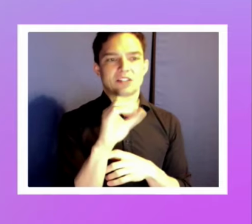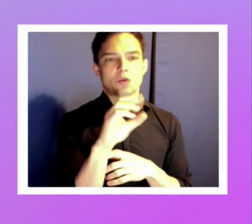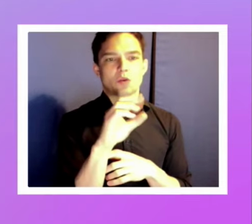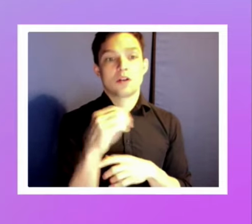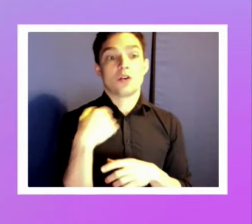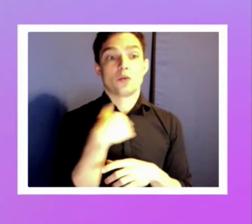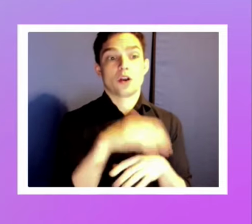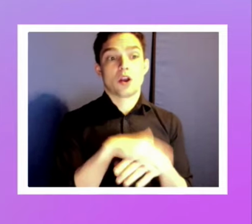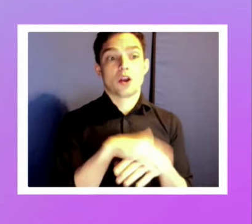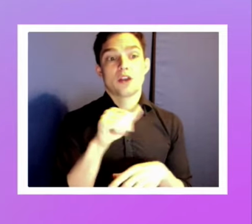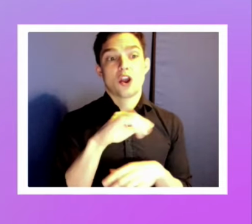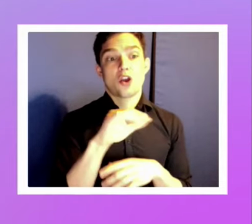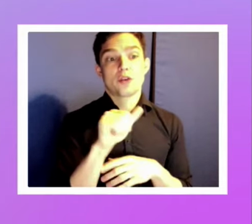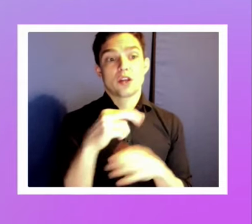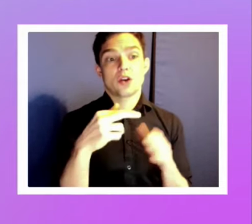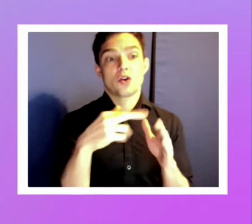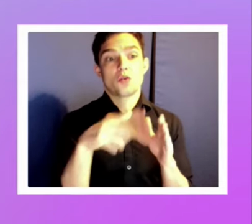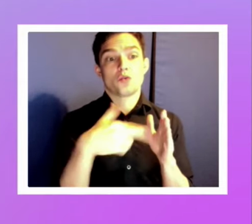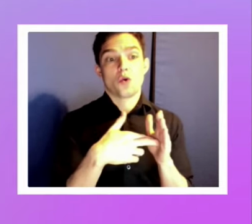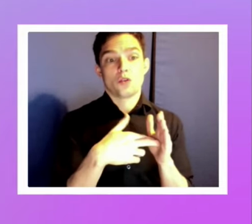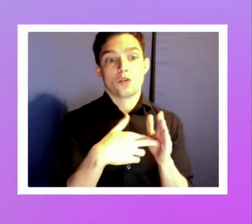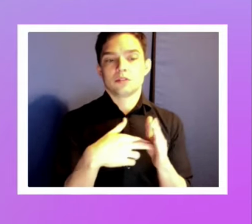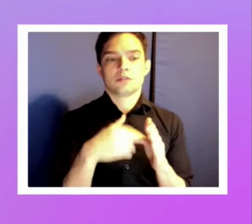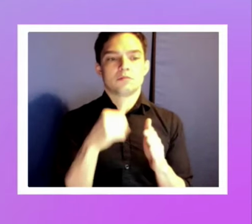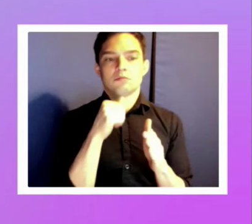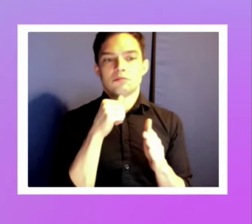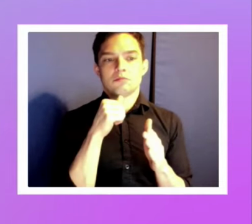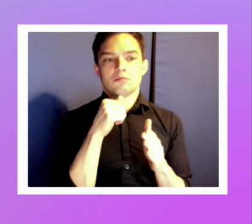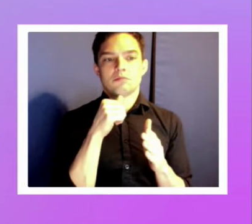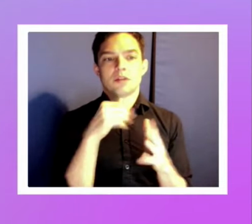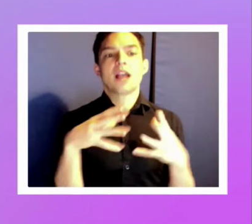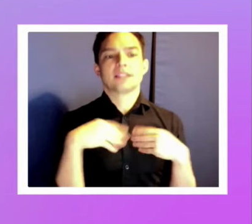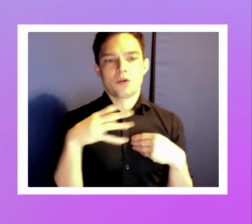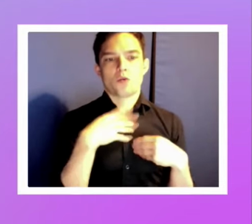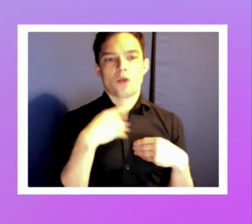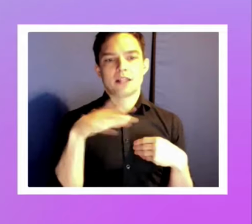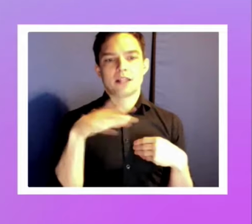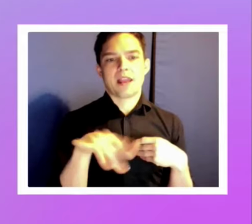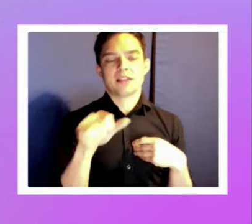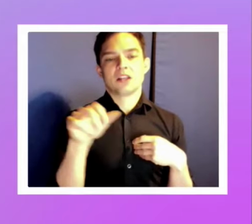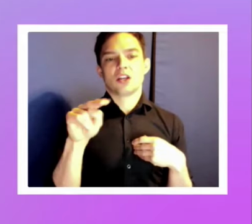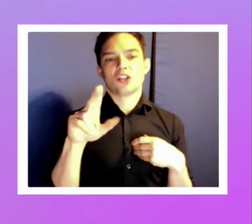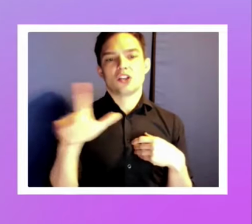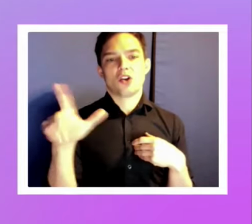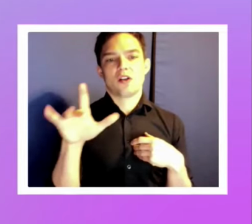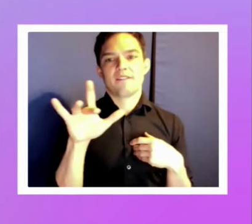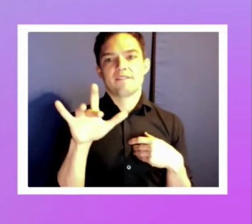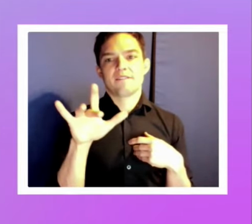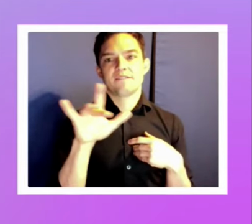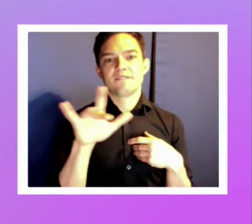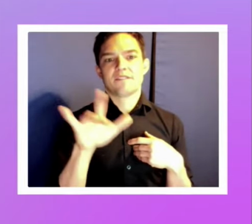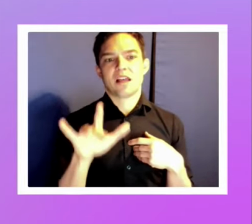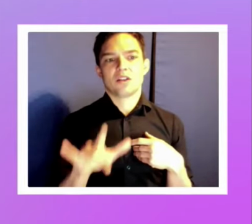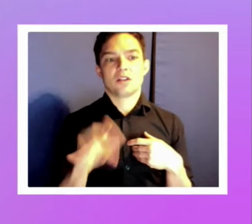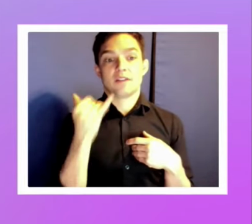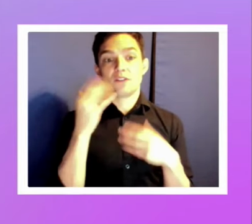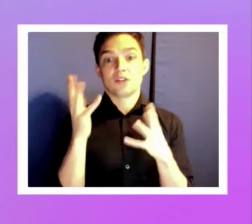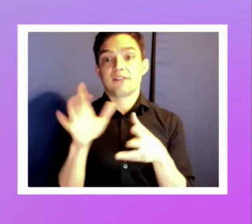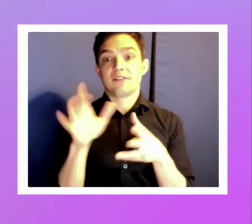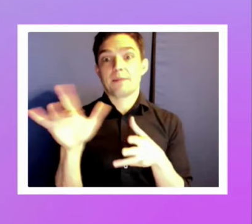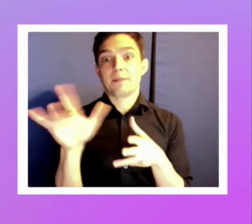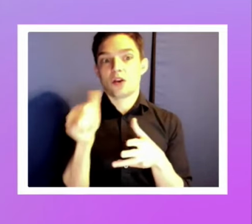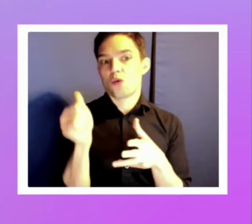next. We're now accepting white space and null values. So if you leave the role attribute empty, that does not cause